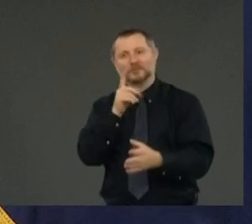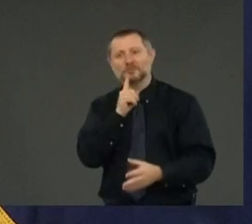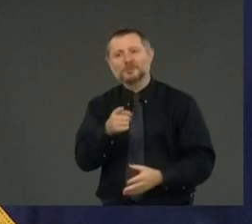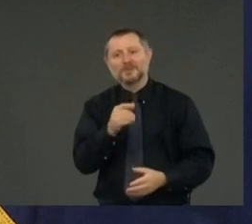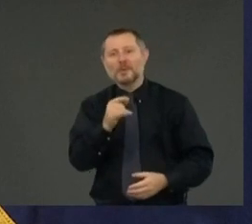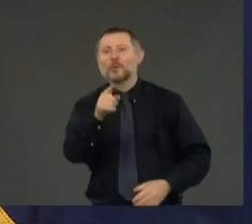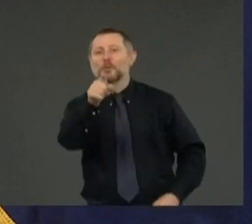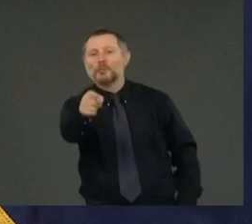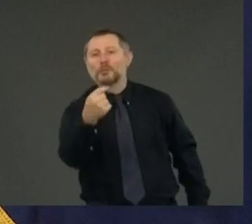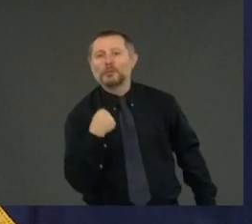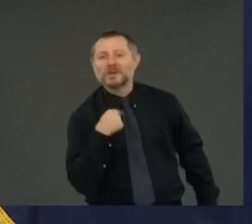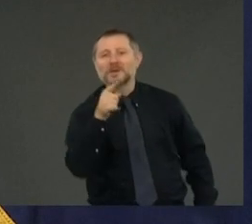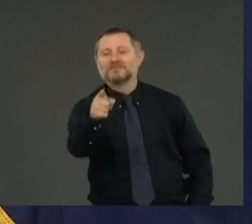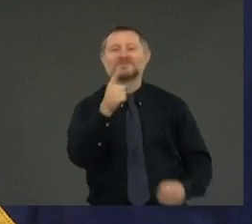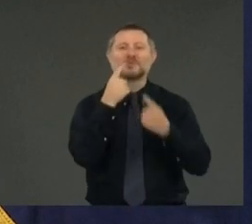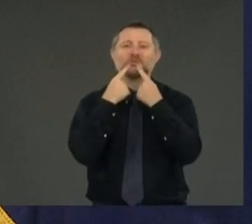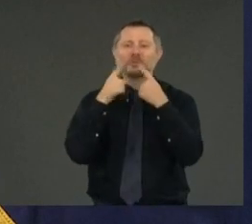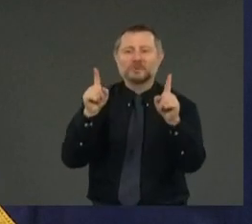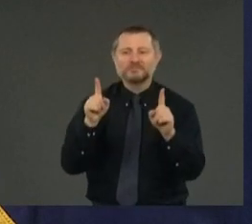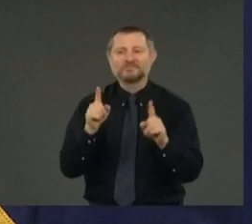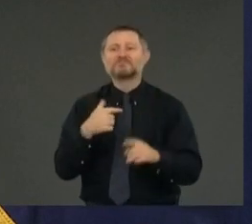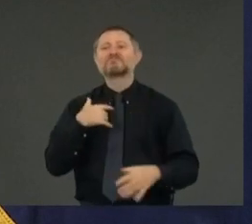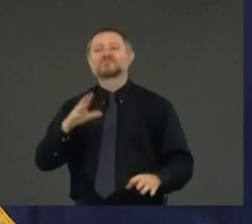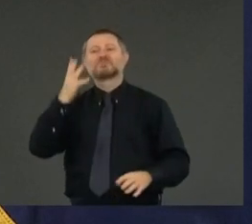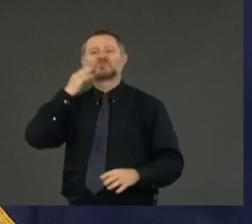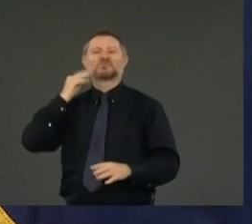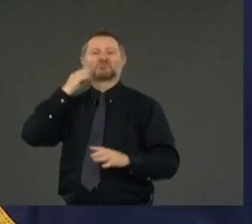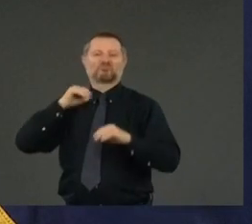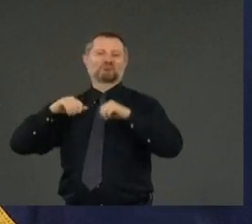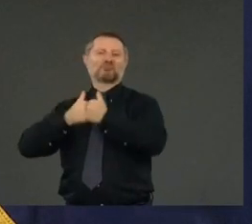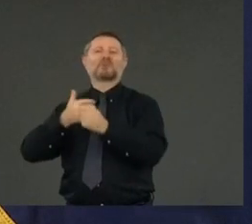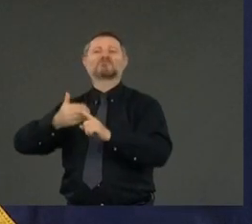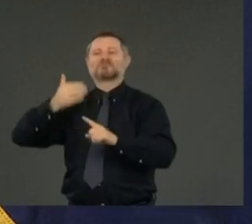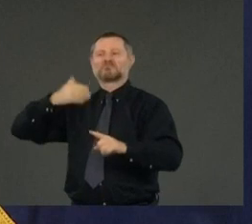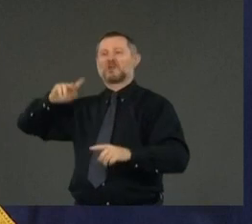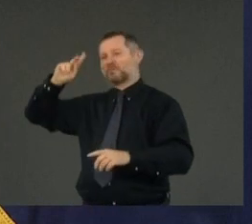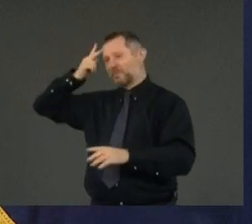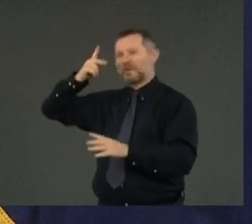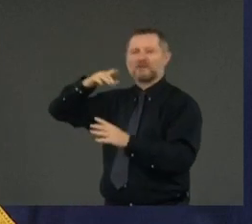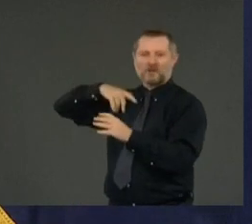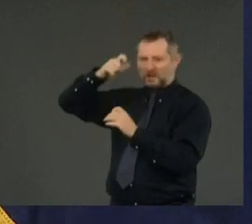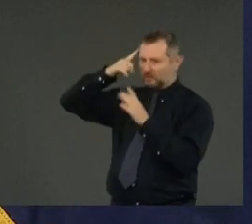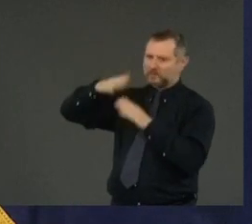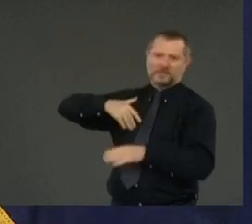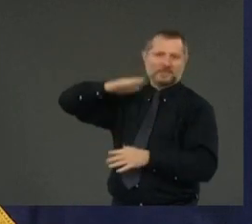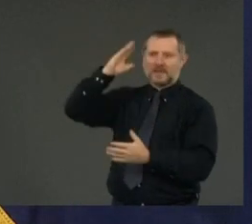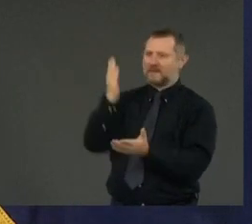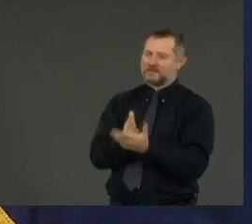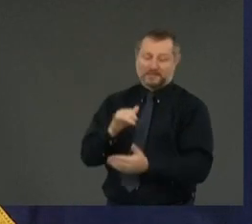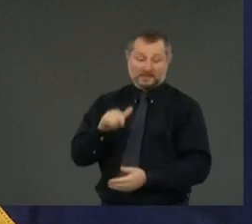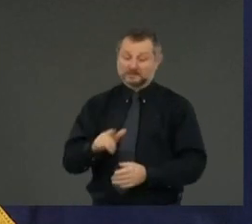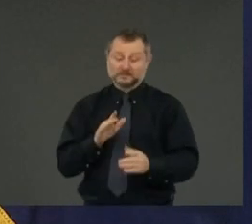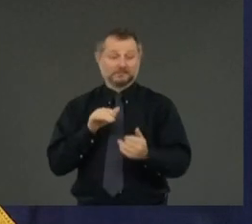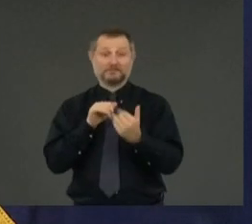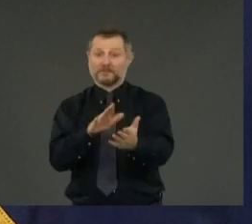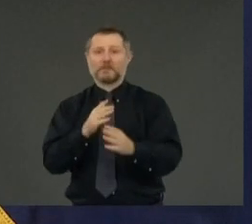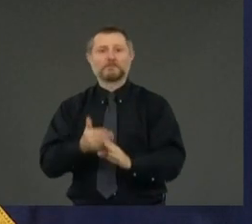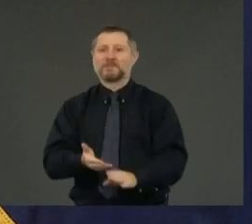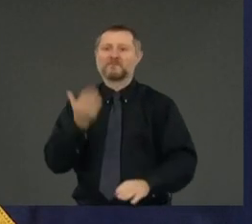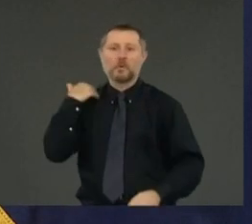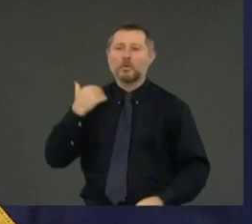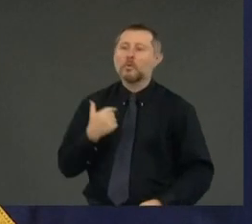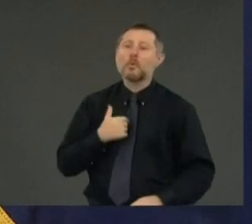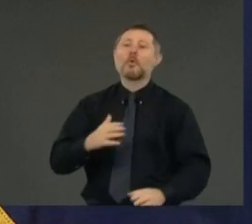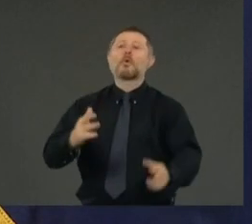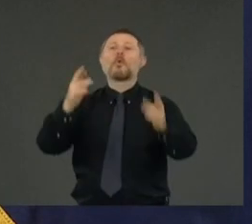that. And I've been through a lot of challenges in government, but I've never been through this before. And I hope none of us go